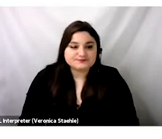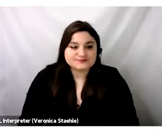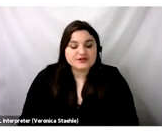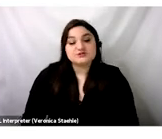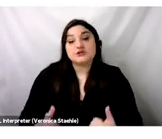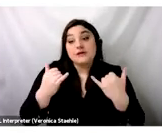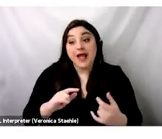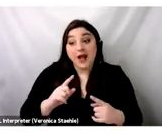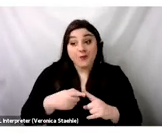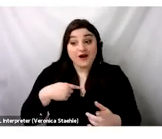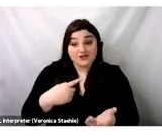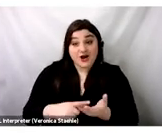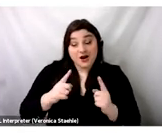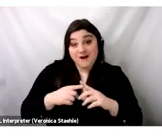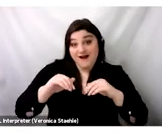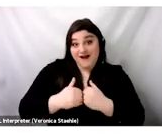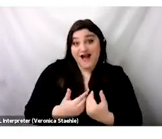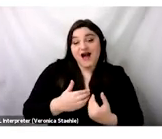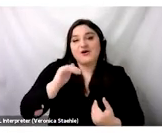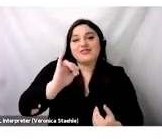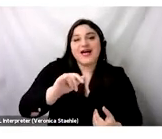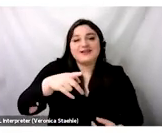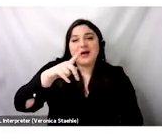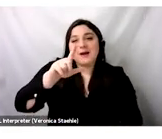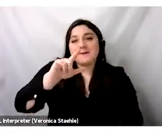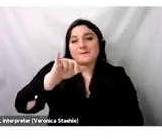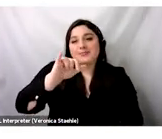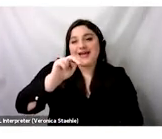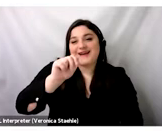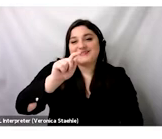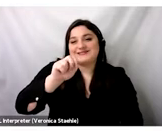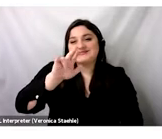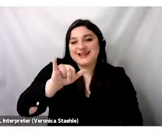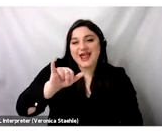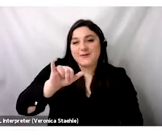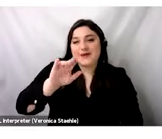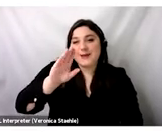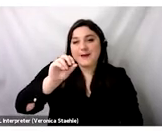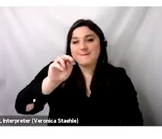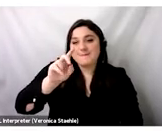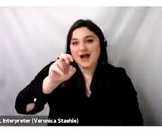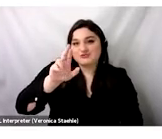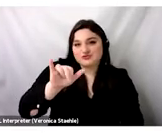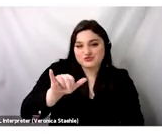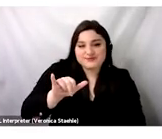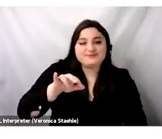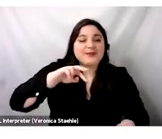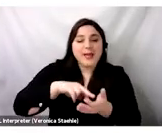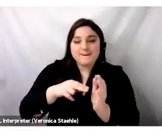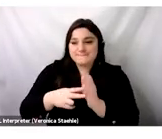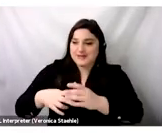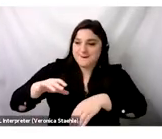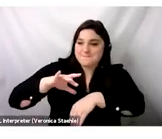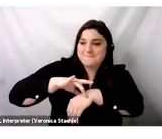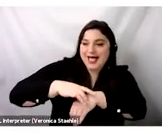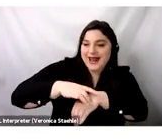talking about, if you're not familiar with planetary boundaries, is if you think about it more like planetary, not physical boundaries,